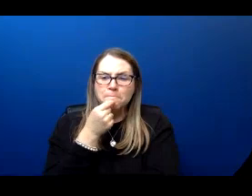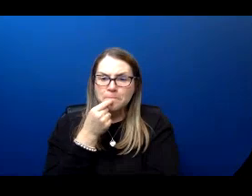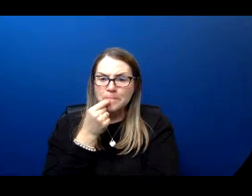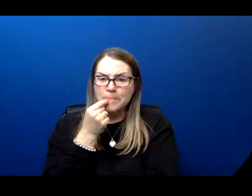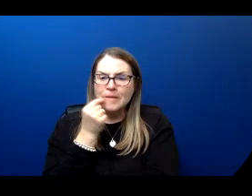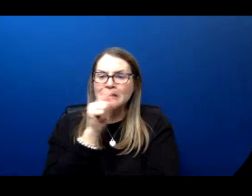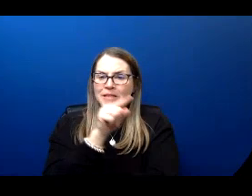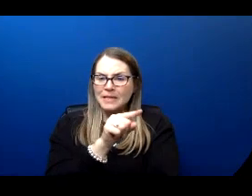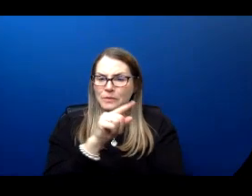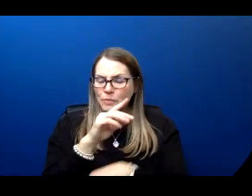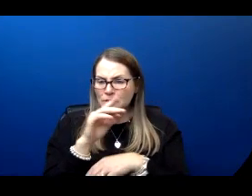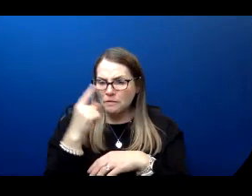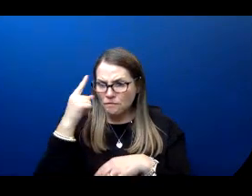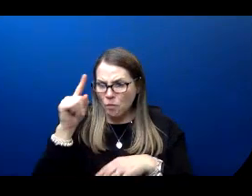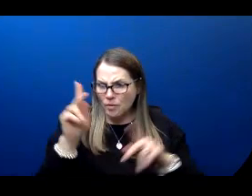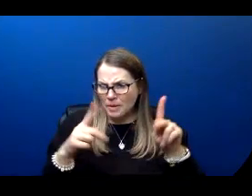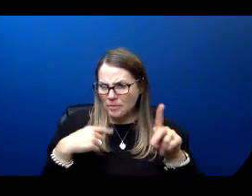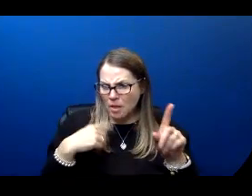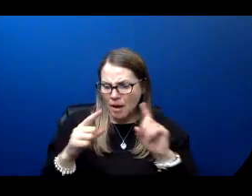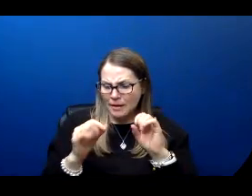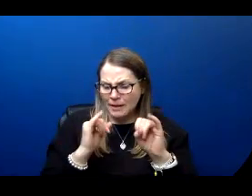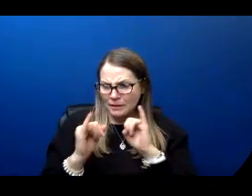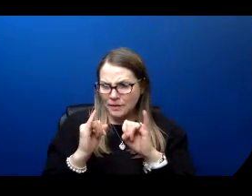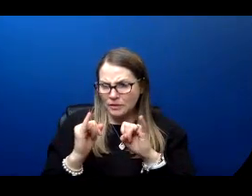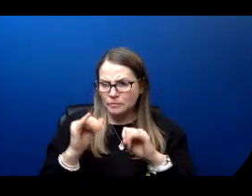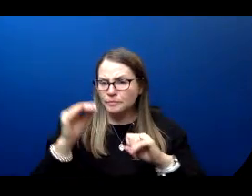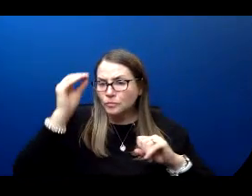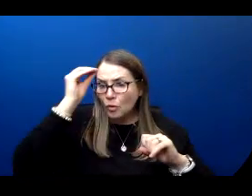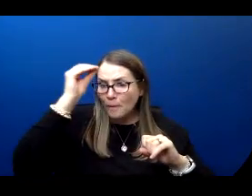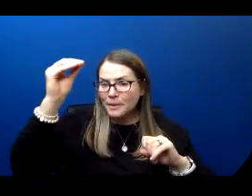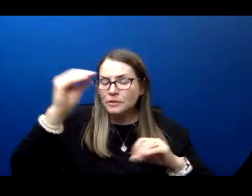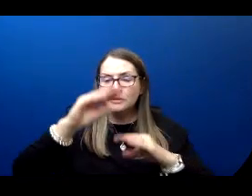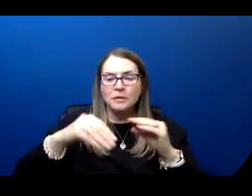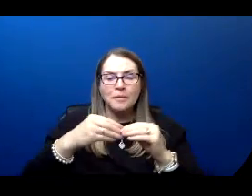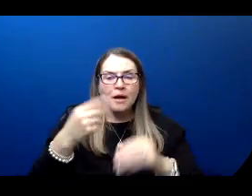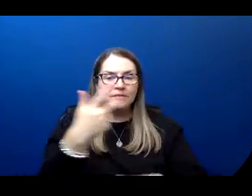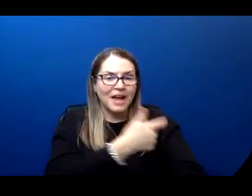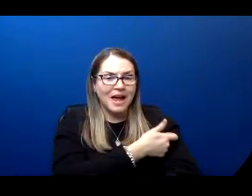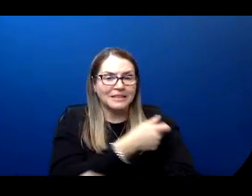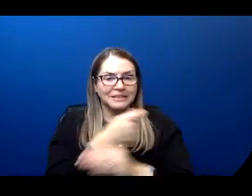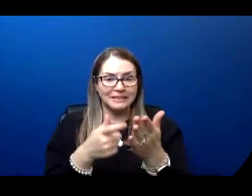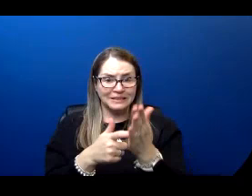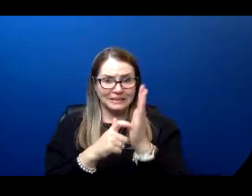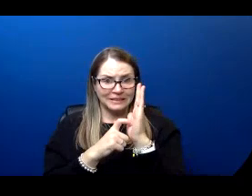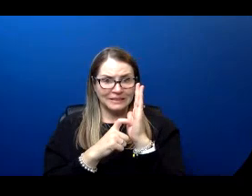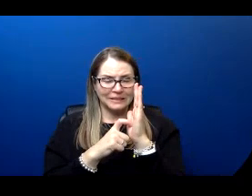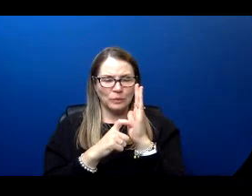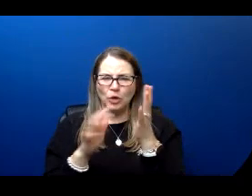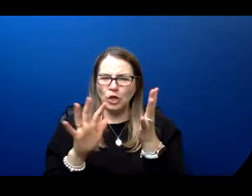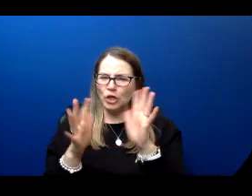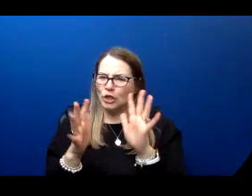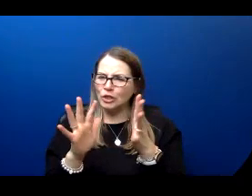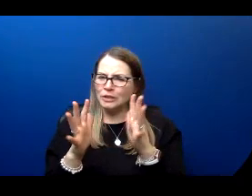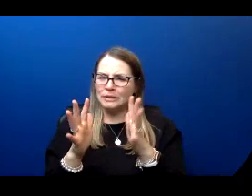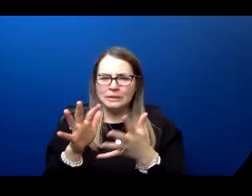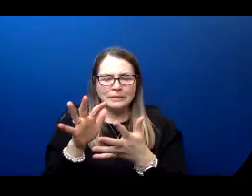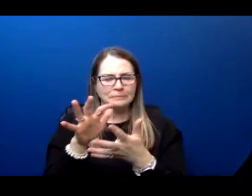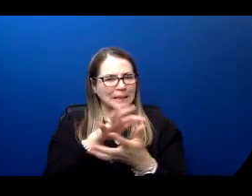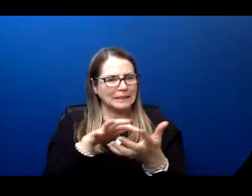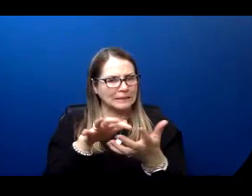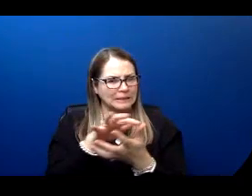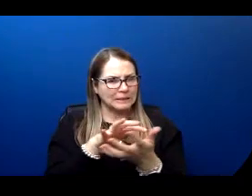interview. So opinions on vaccine mandates, such as being mandatory, were mixed. Some thought